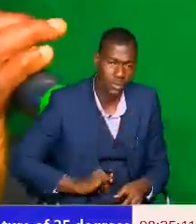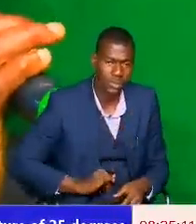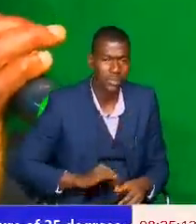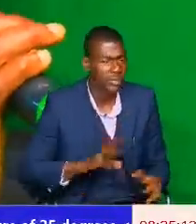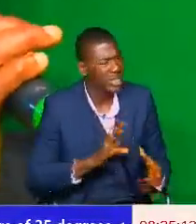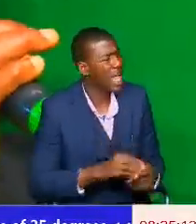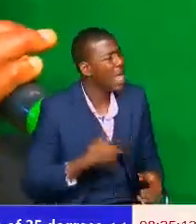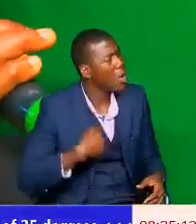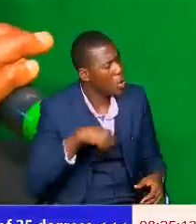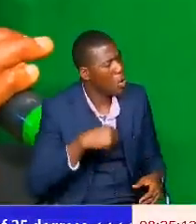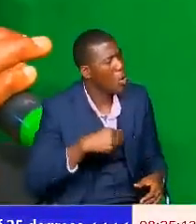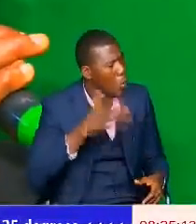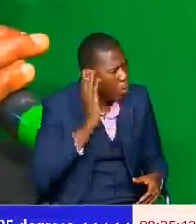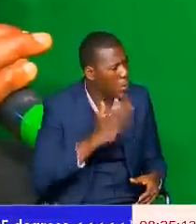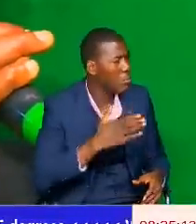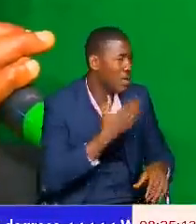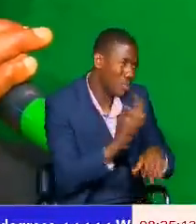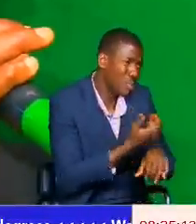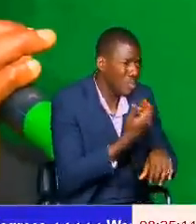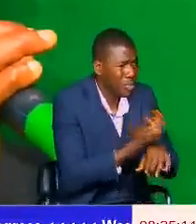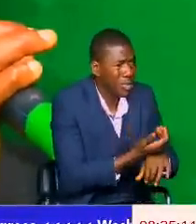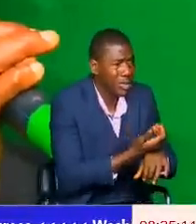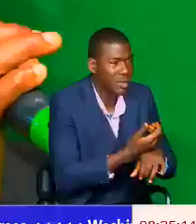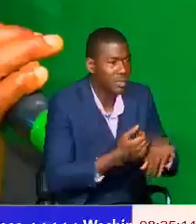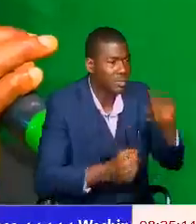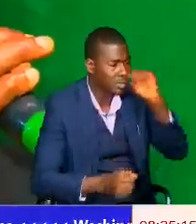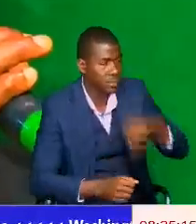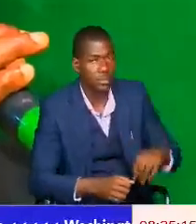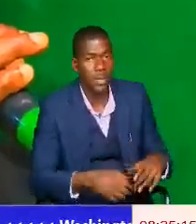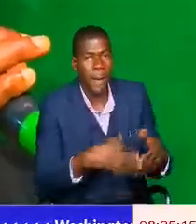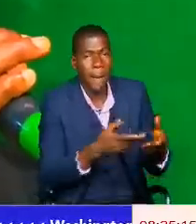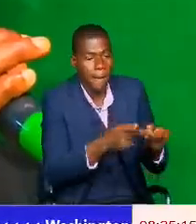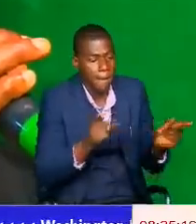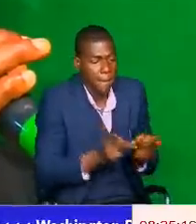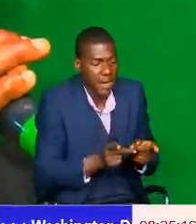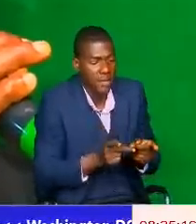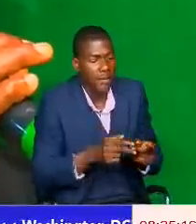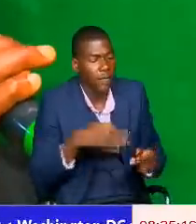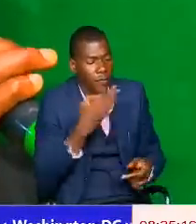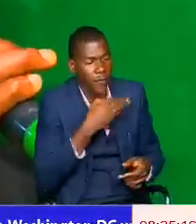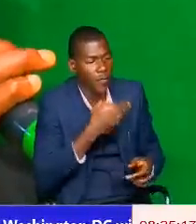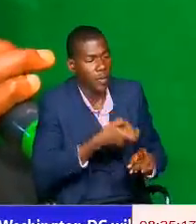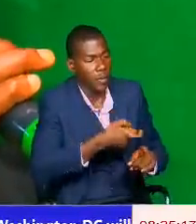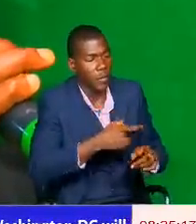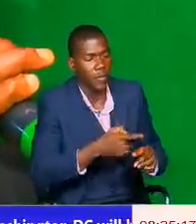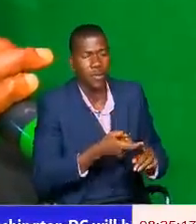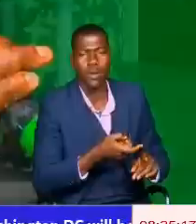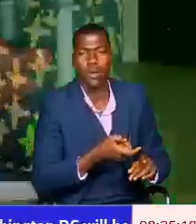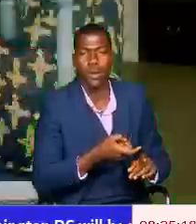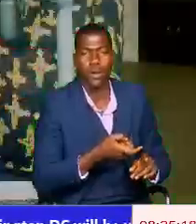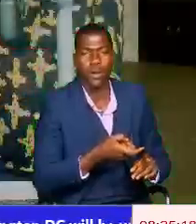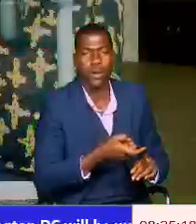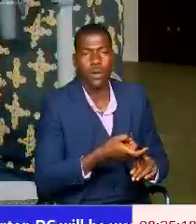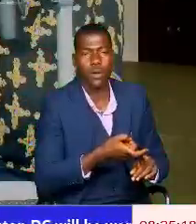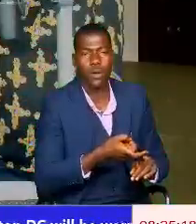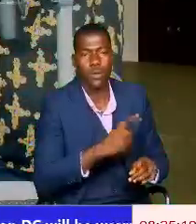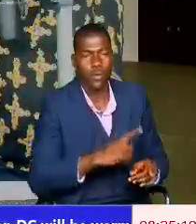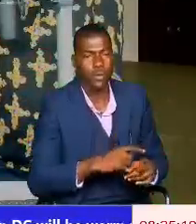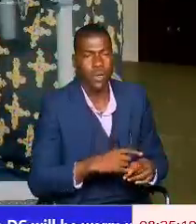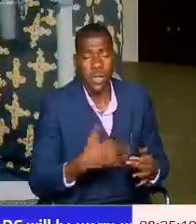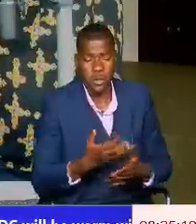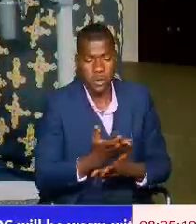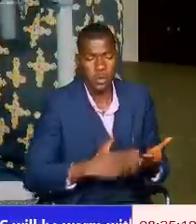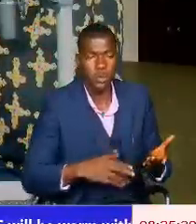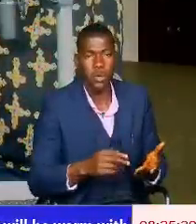beg. You know what thing that they talk for? Where your food they come from? No be, so now you not be beg. Some of these nodal officers, when they come here,